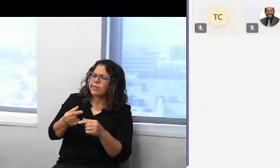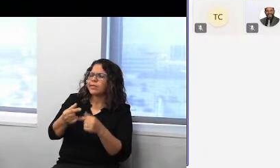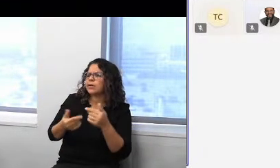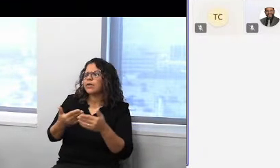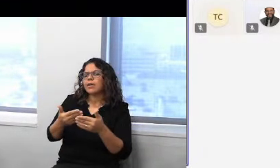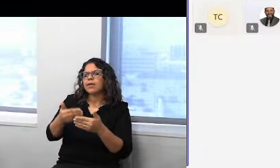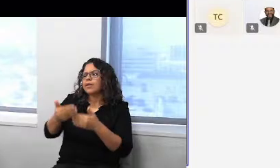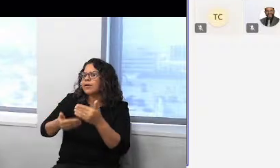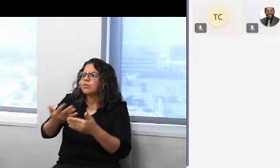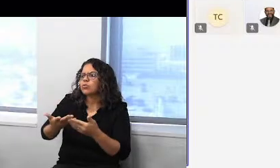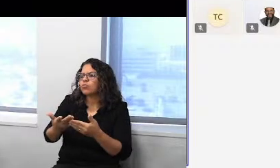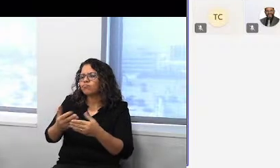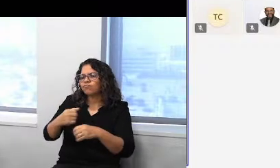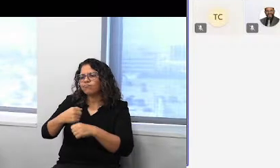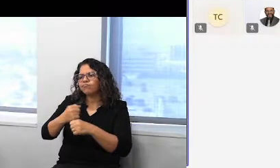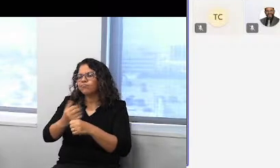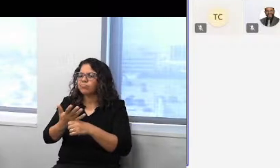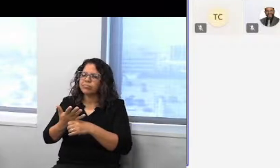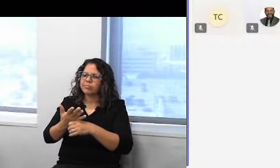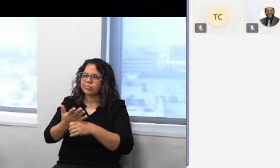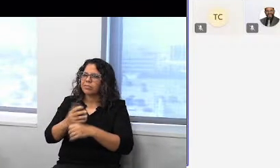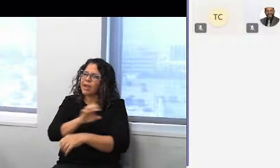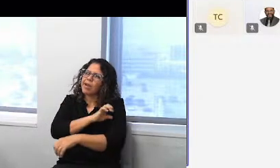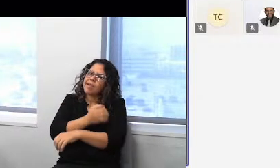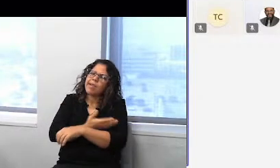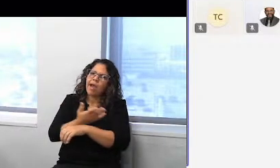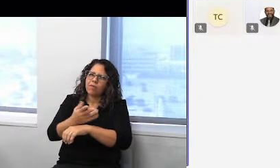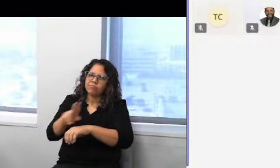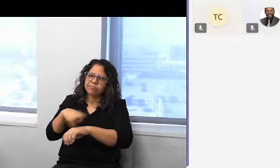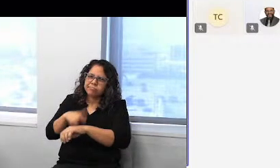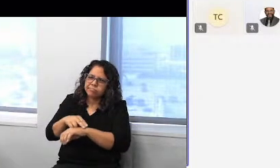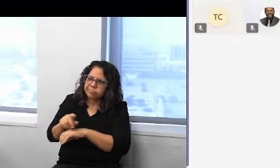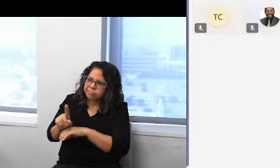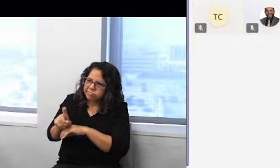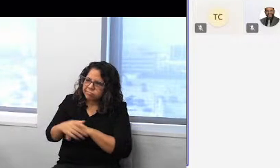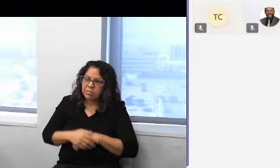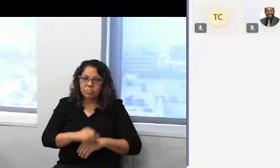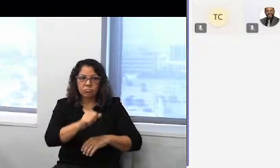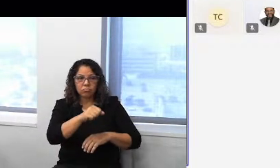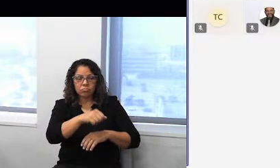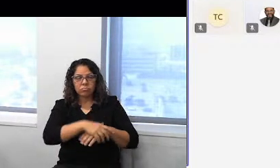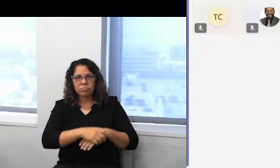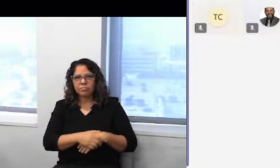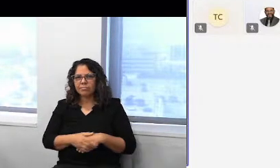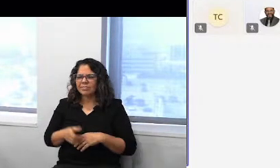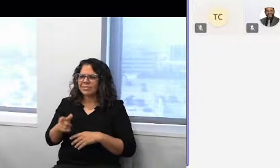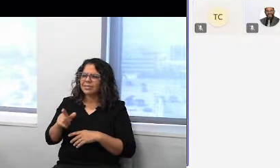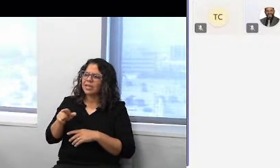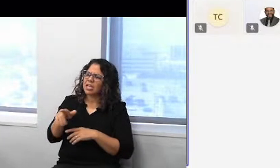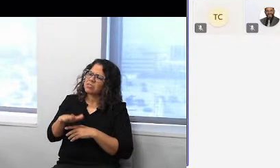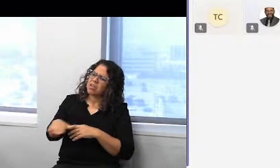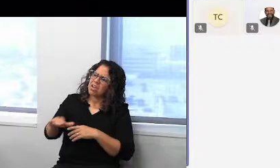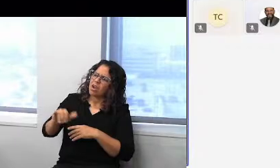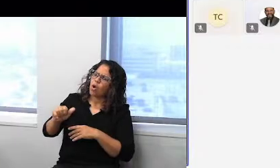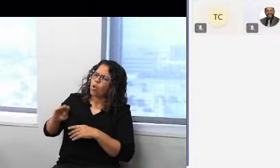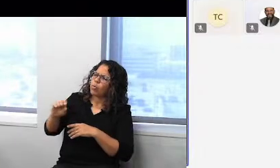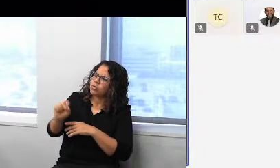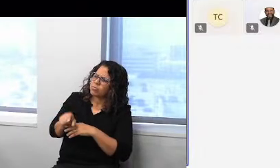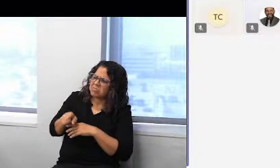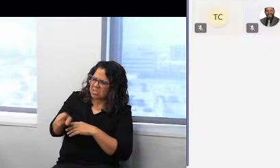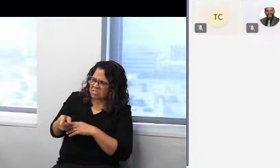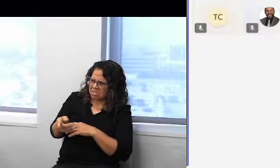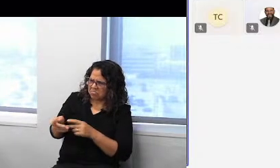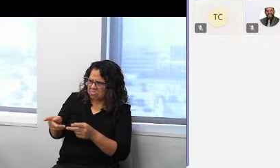The answer is yes. It has a Okay. concept. Yes. All right. And is the Hobos area a potential renewable generation